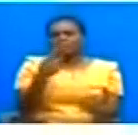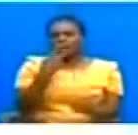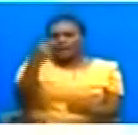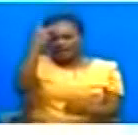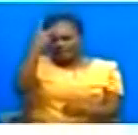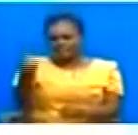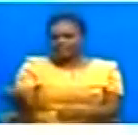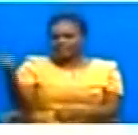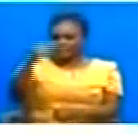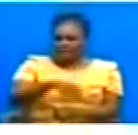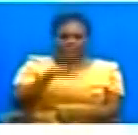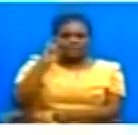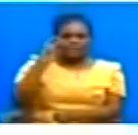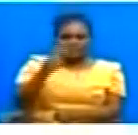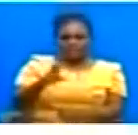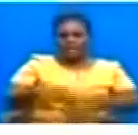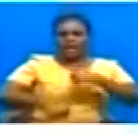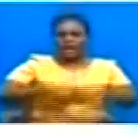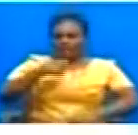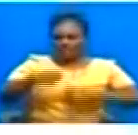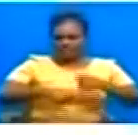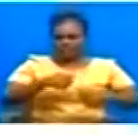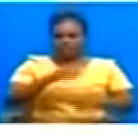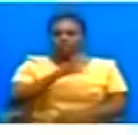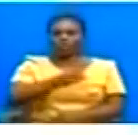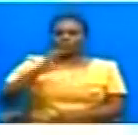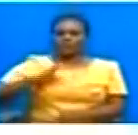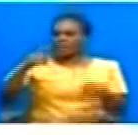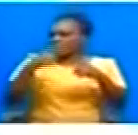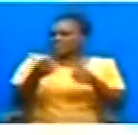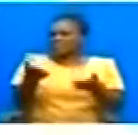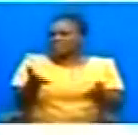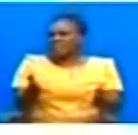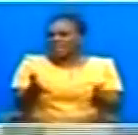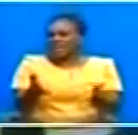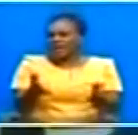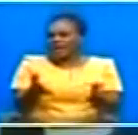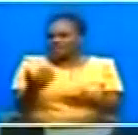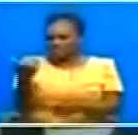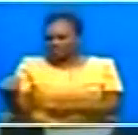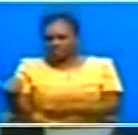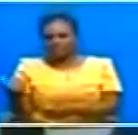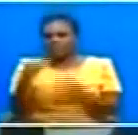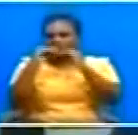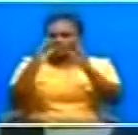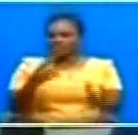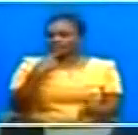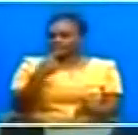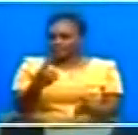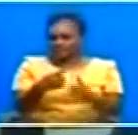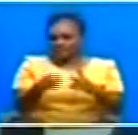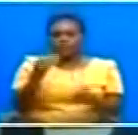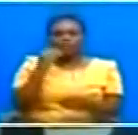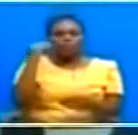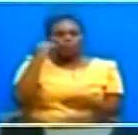come and, you know, oversee some of the activities, parents who sit in the committees. But there's no one in sight in terms of the students. What the teachers were saying started from the